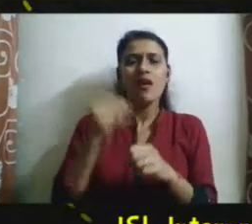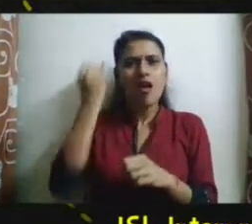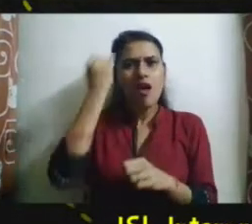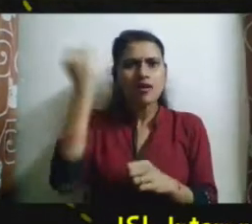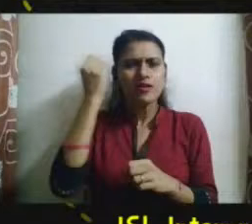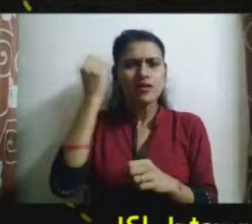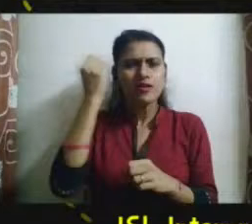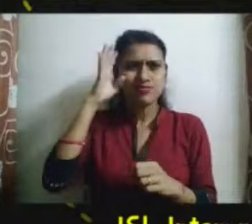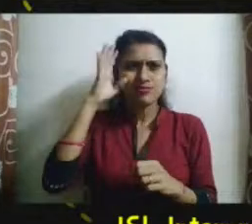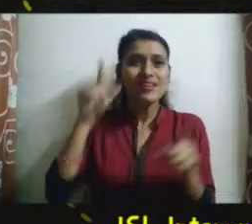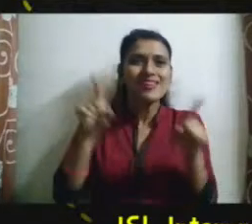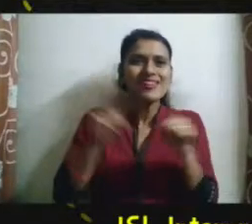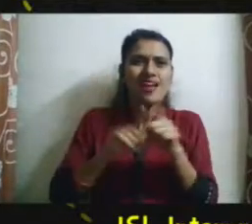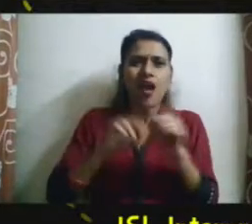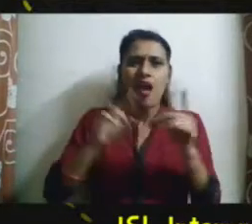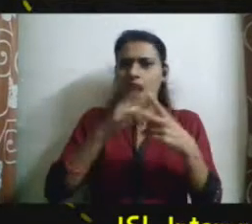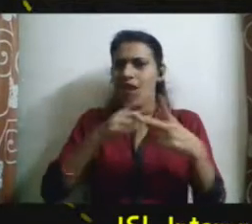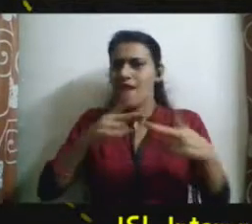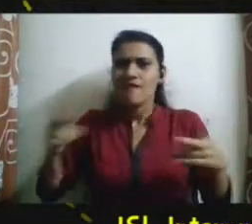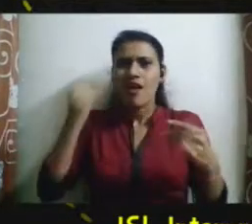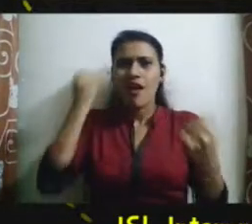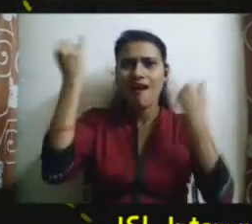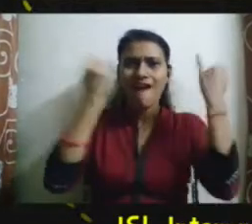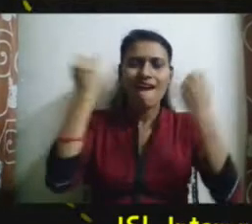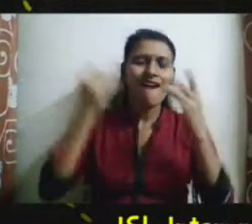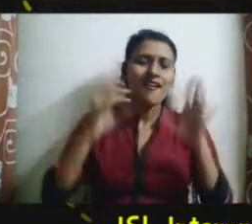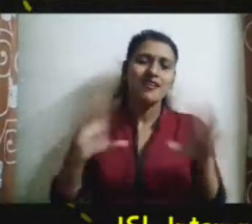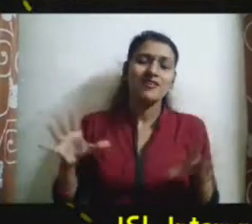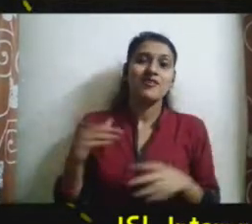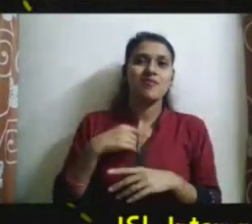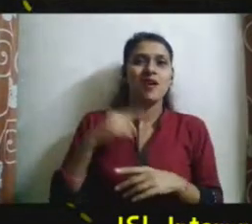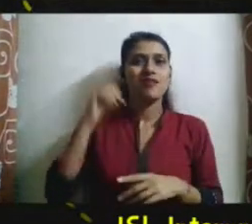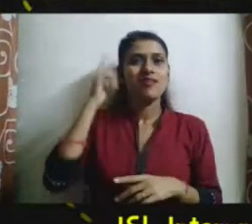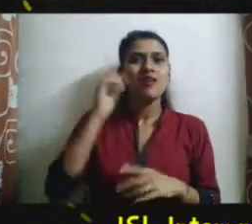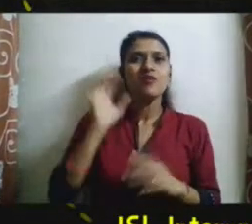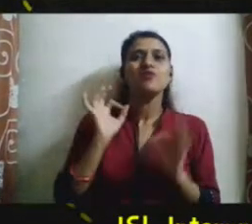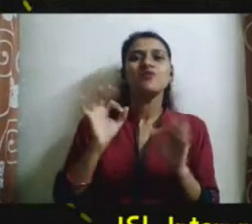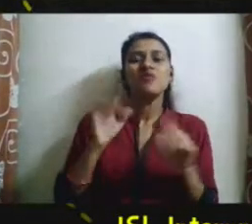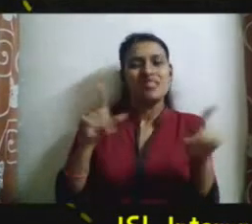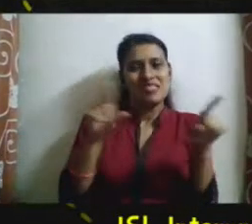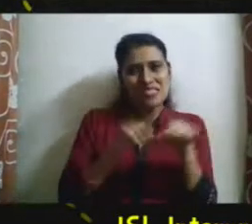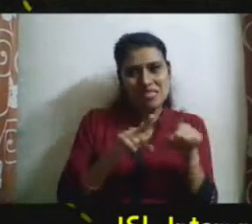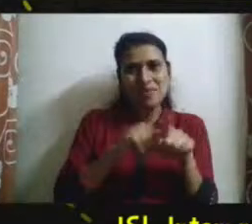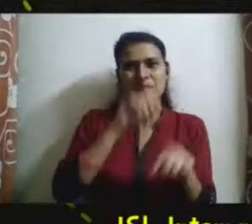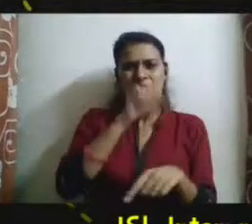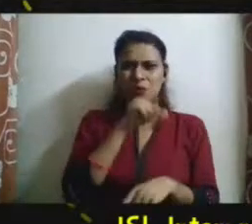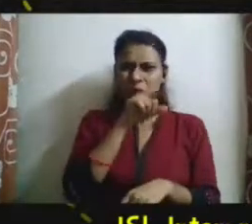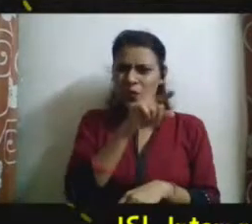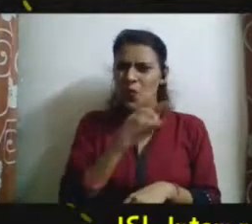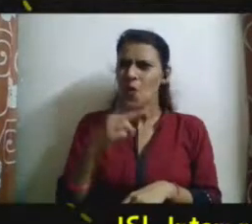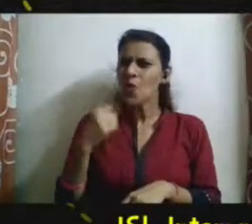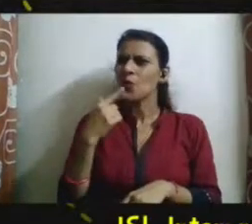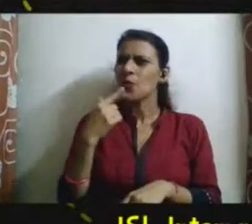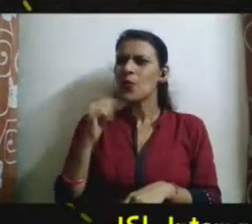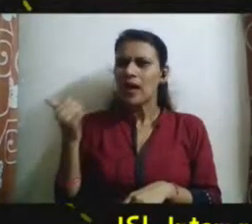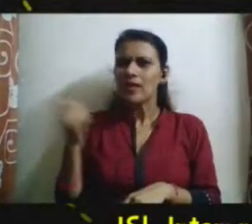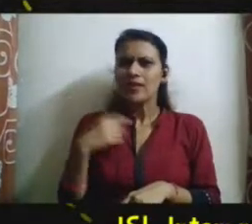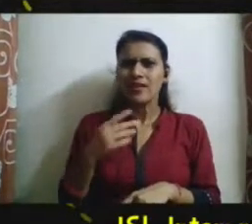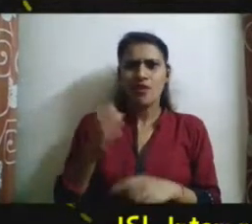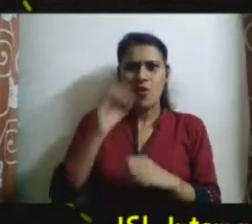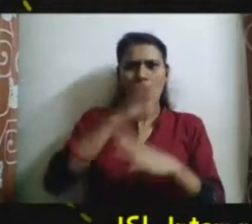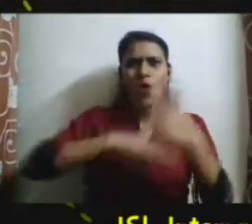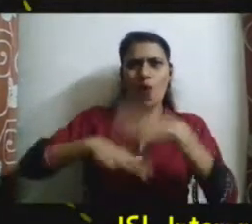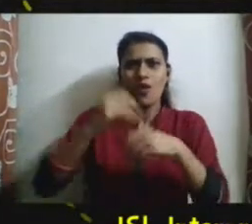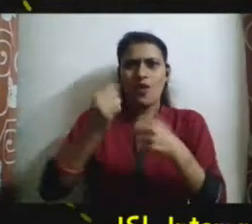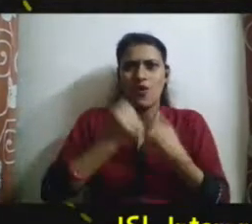right? This is something I've learned from you because you've said this. And I think I was describing this to you or somebody. It's one of those conferences which we have organized. So I